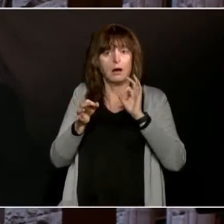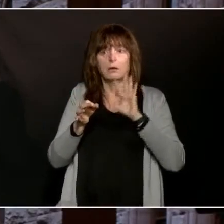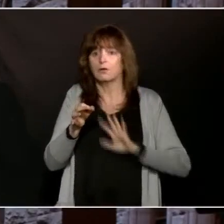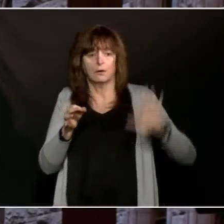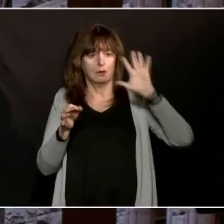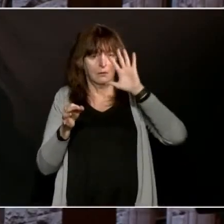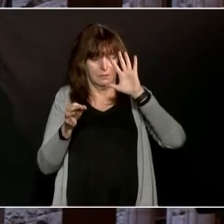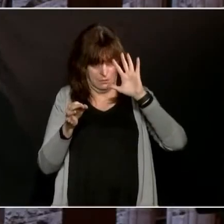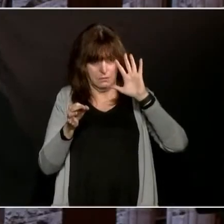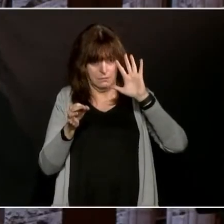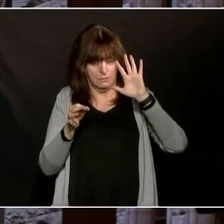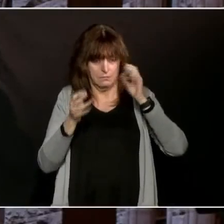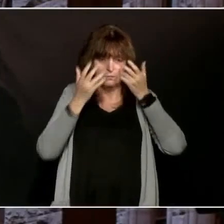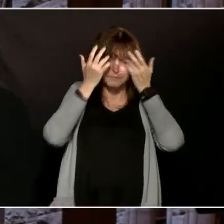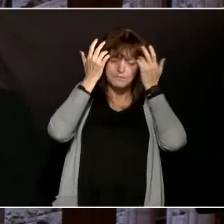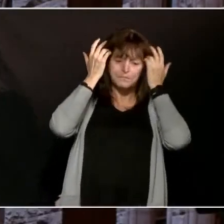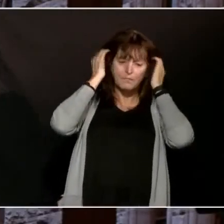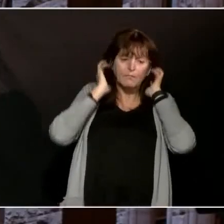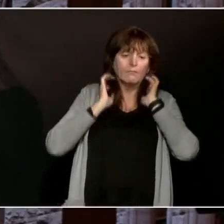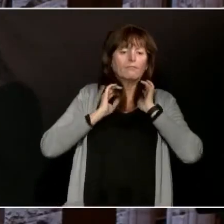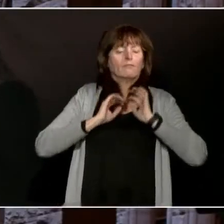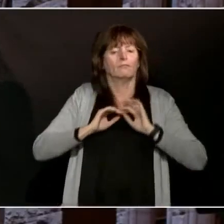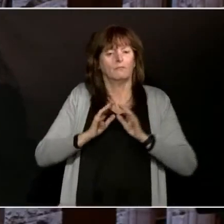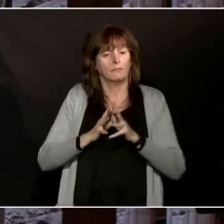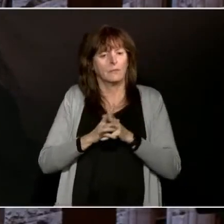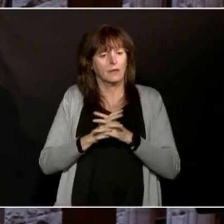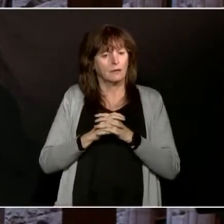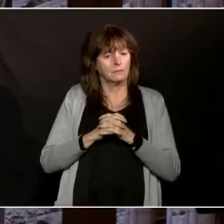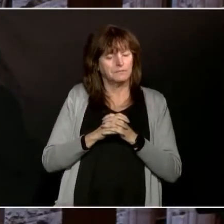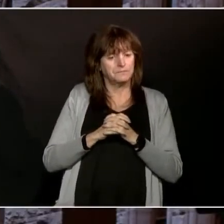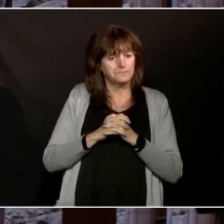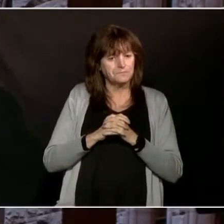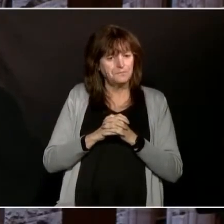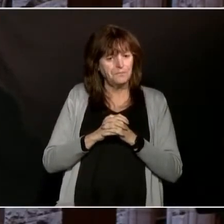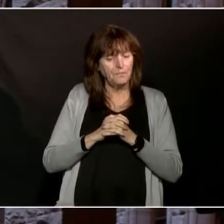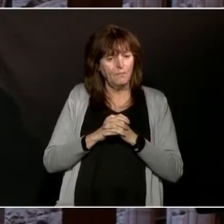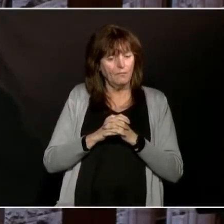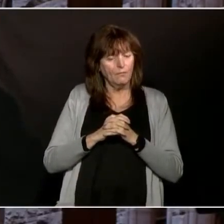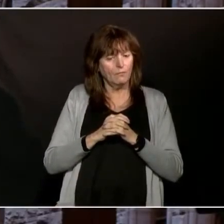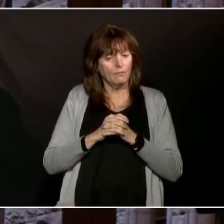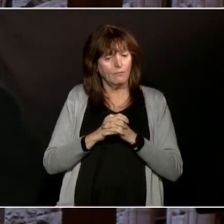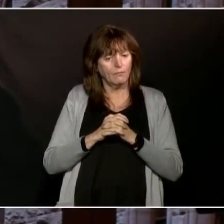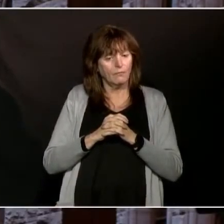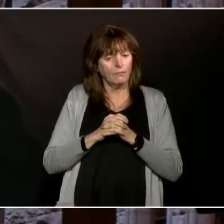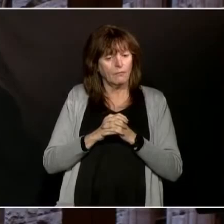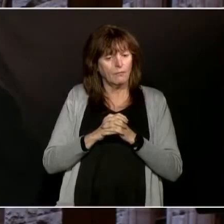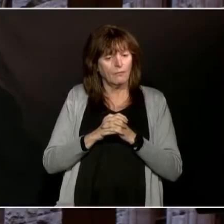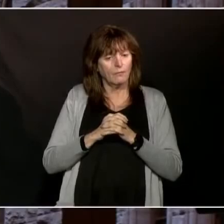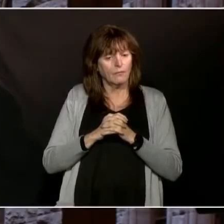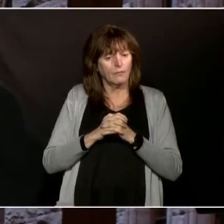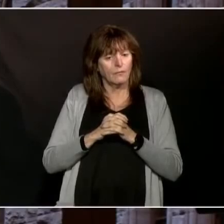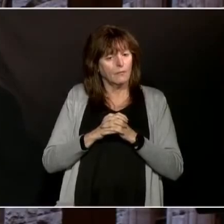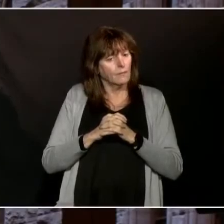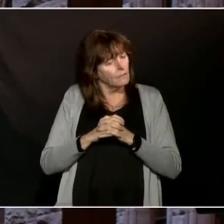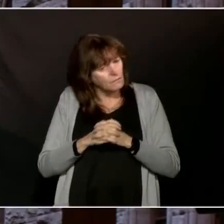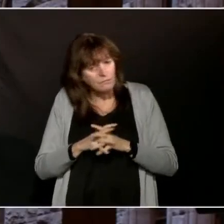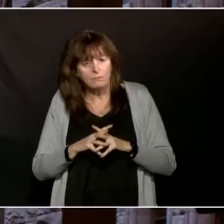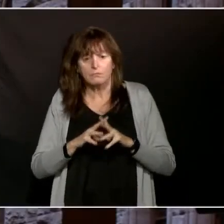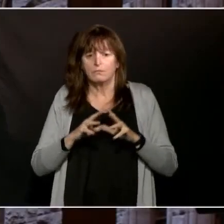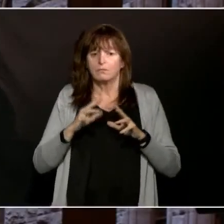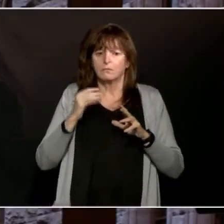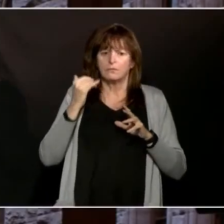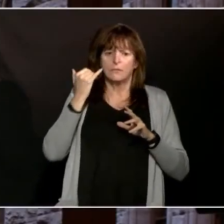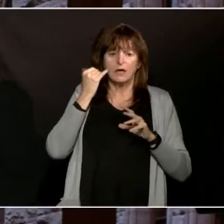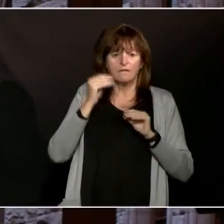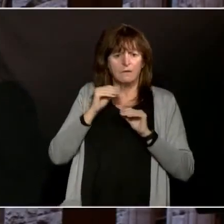of gene sequencing, I know Dr. Allen admitted, but it does take a long time to undertake to do. It needs to be done. It's costly, and it